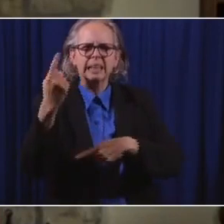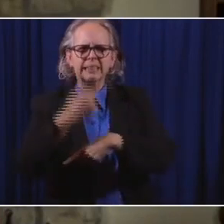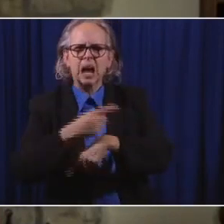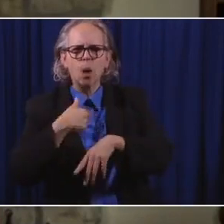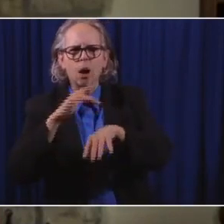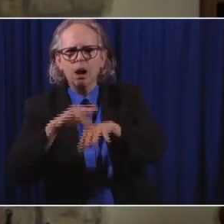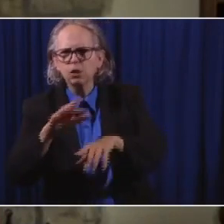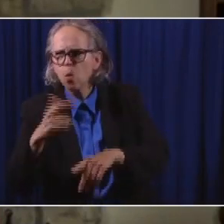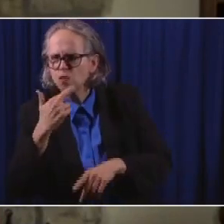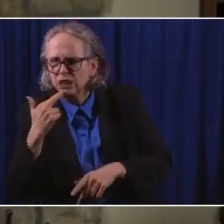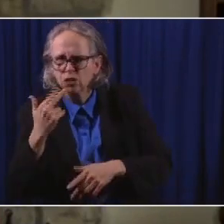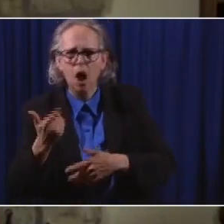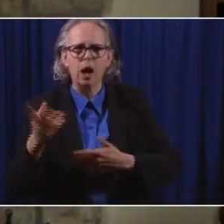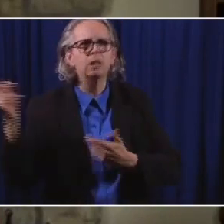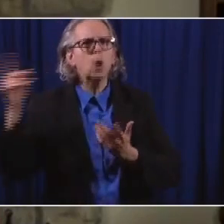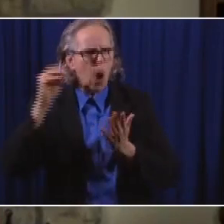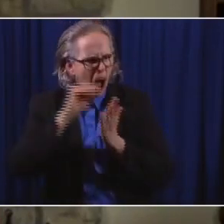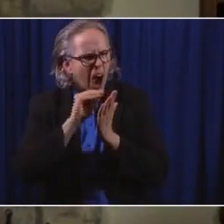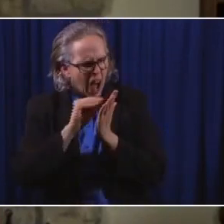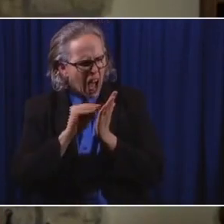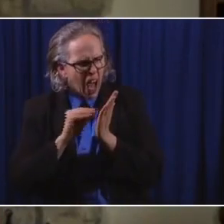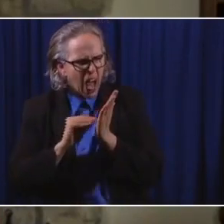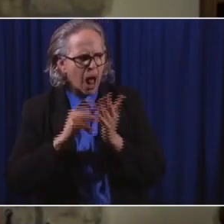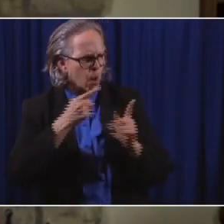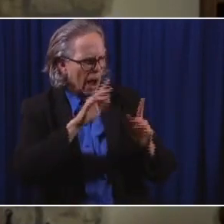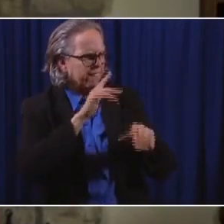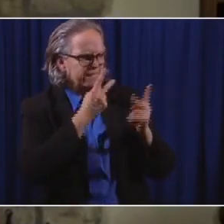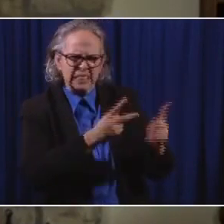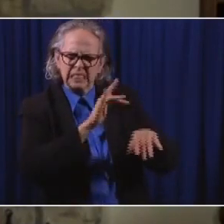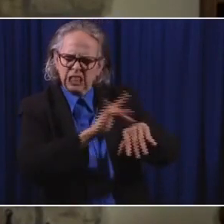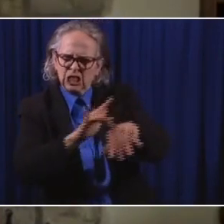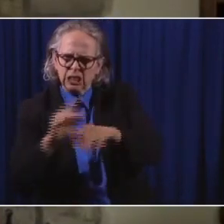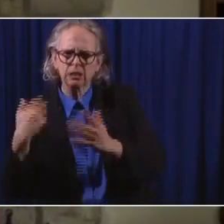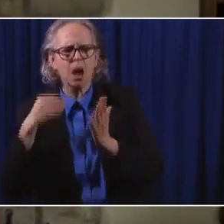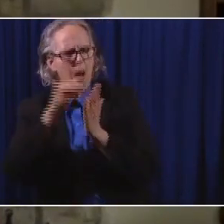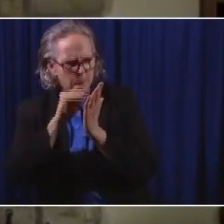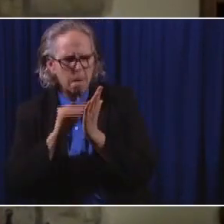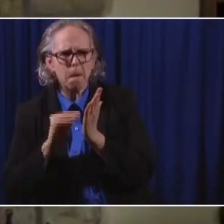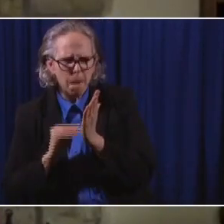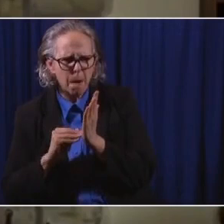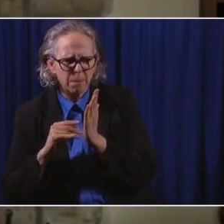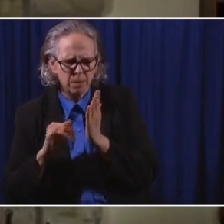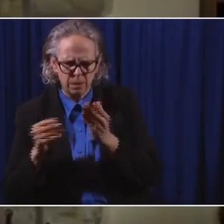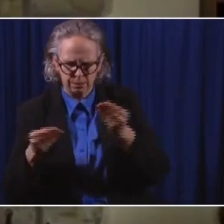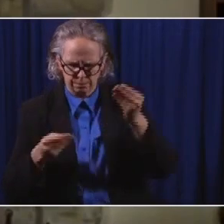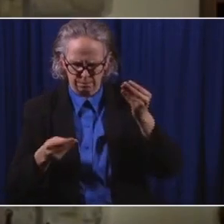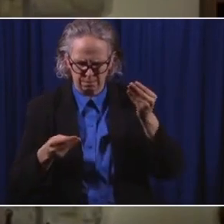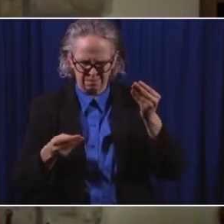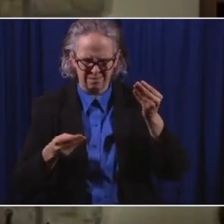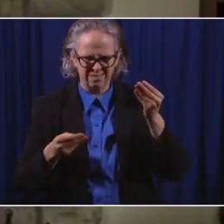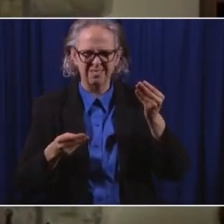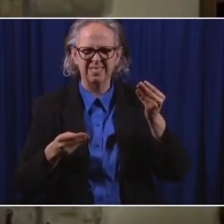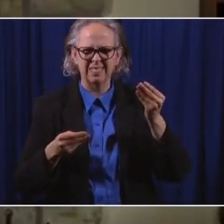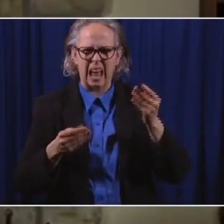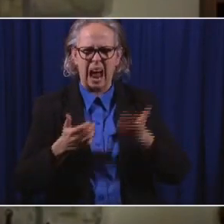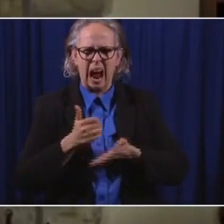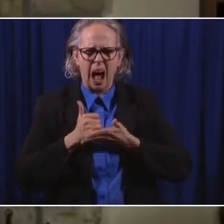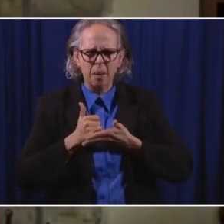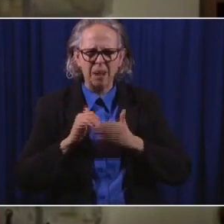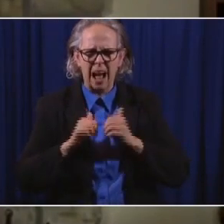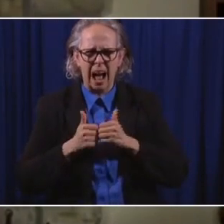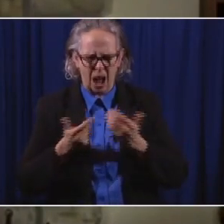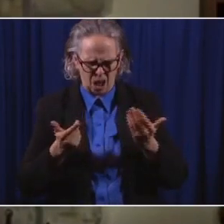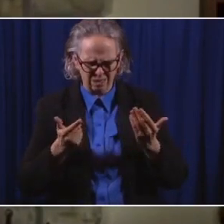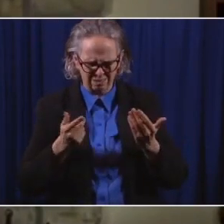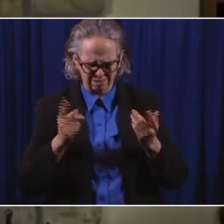here. So all that person would write down is all those different things, and you still are not going to know where they got it.